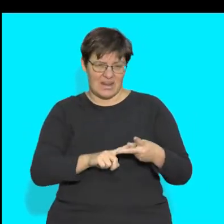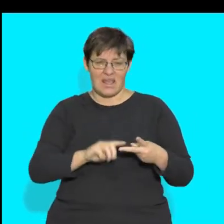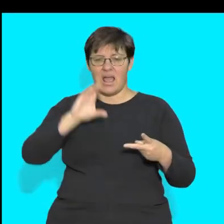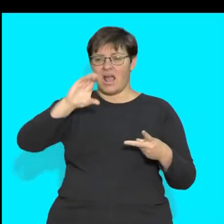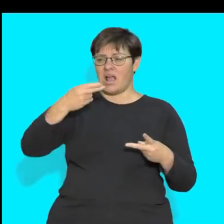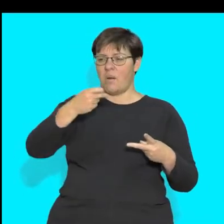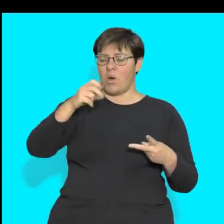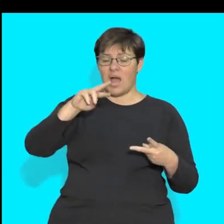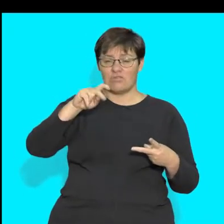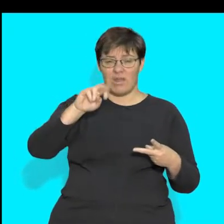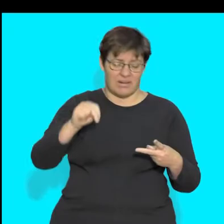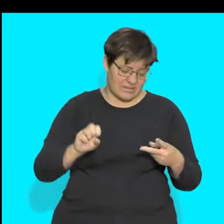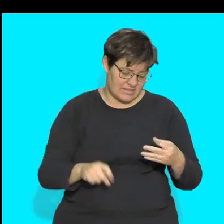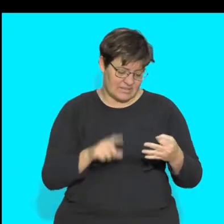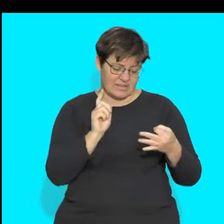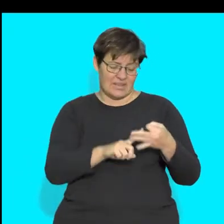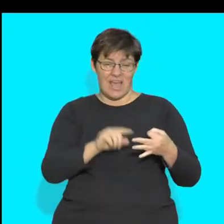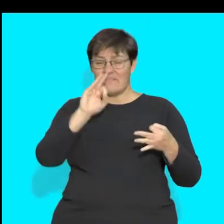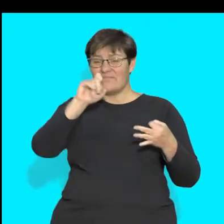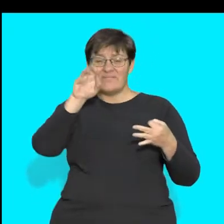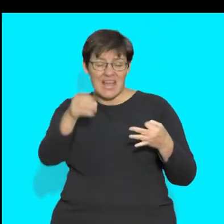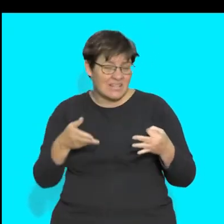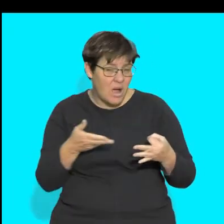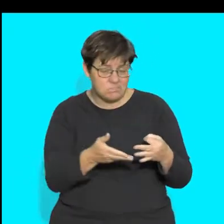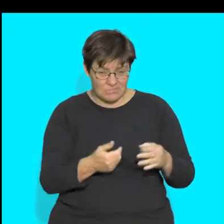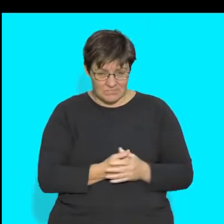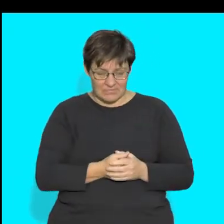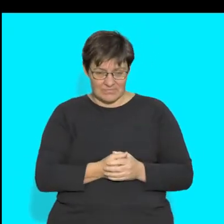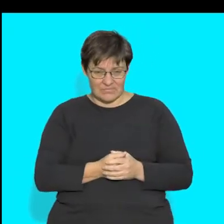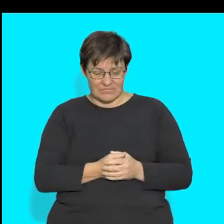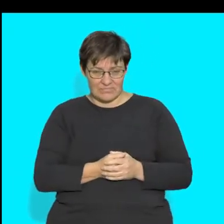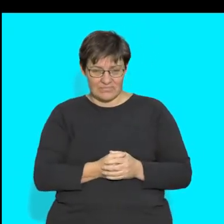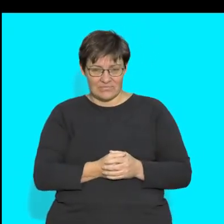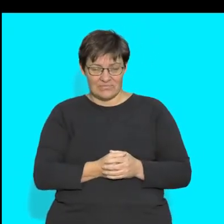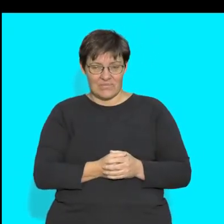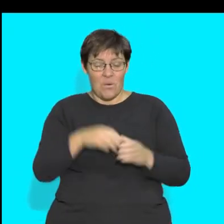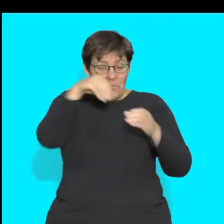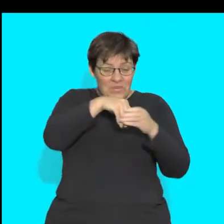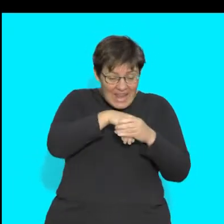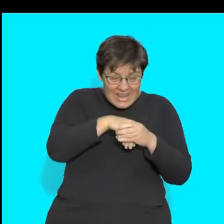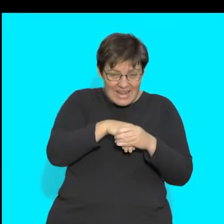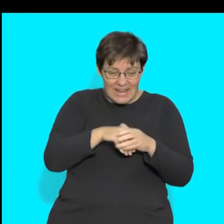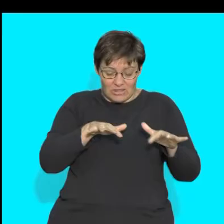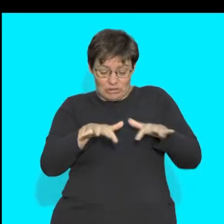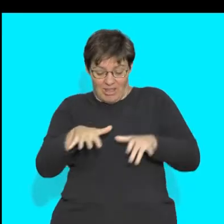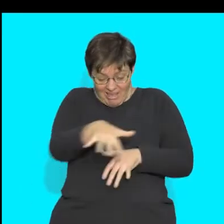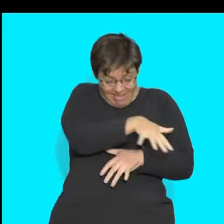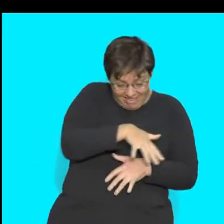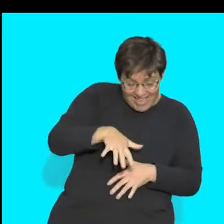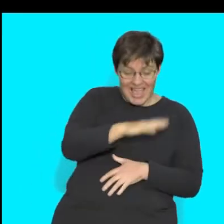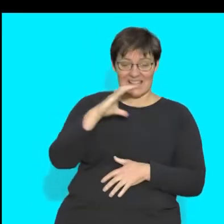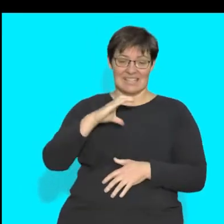I've got fats. All of these are inside my cytoplasm. Now, when we look at